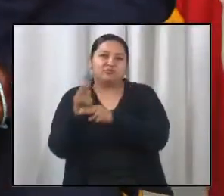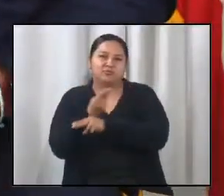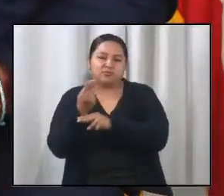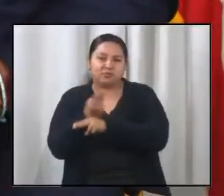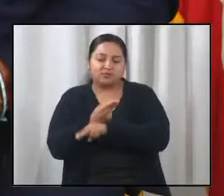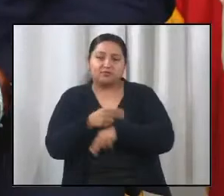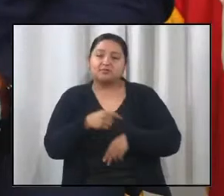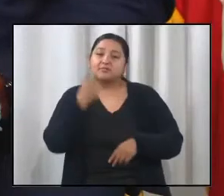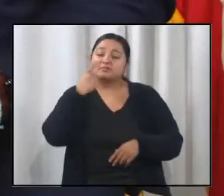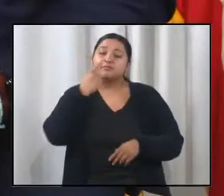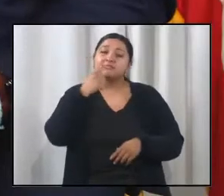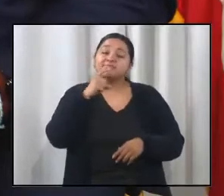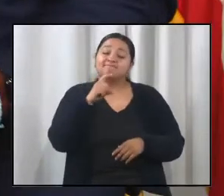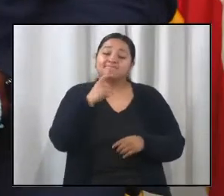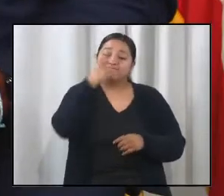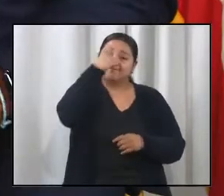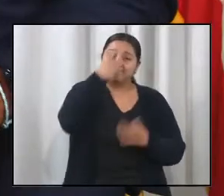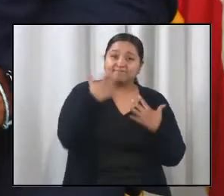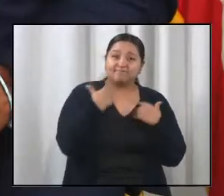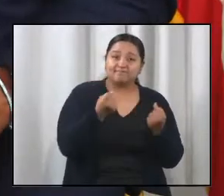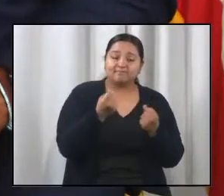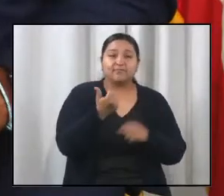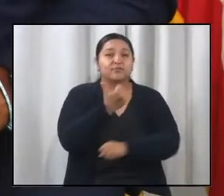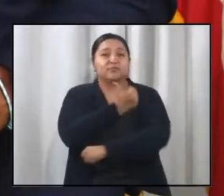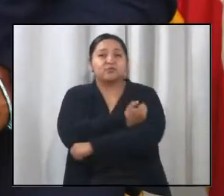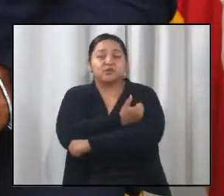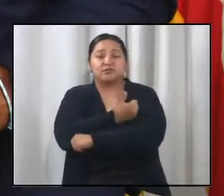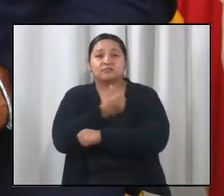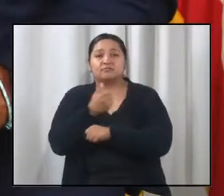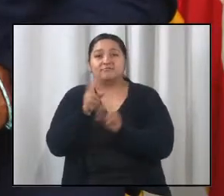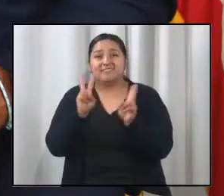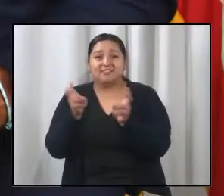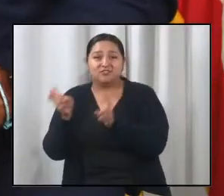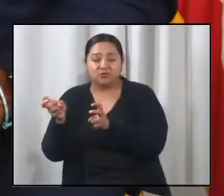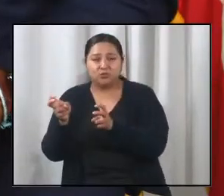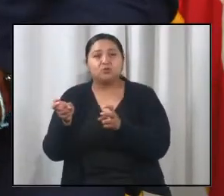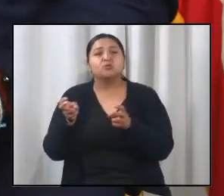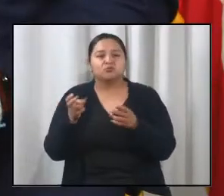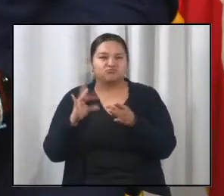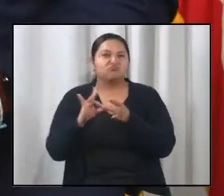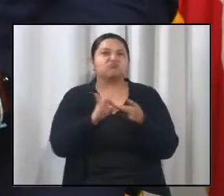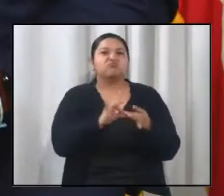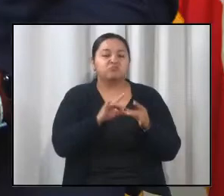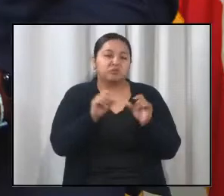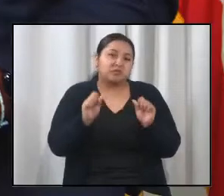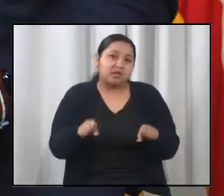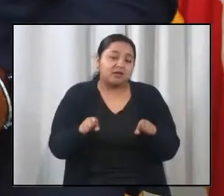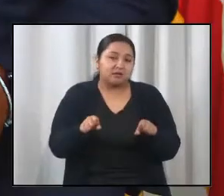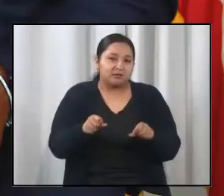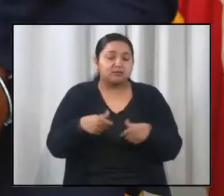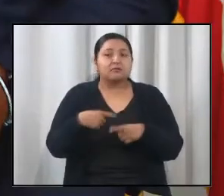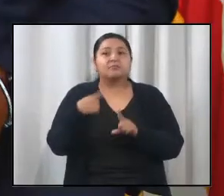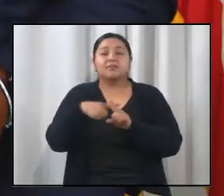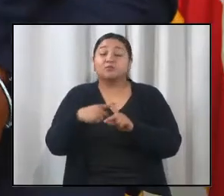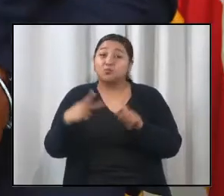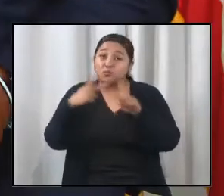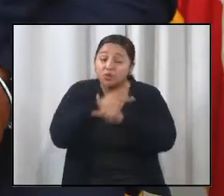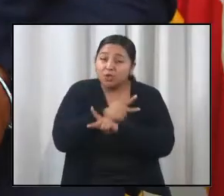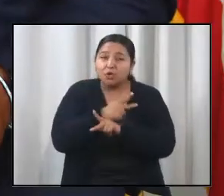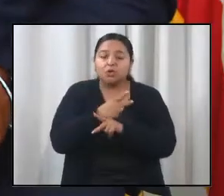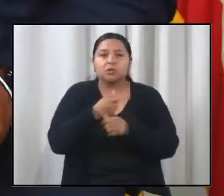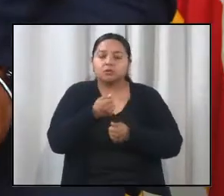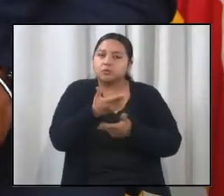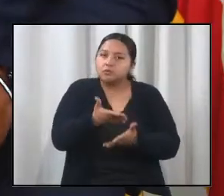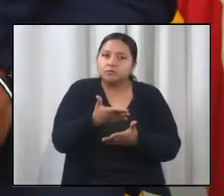mental health and substance use related issues can be caused as well as exacerbated by trauma really